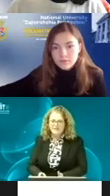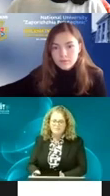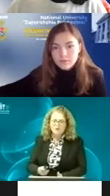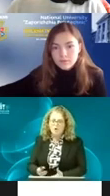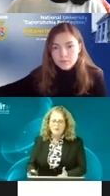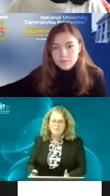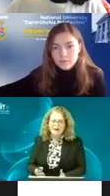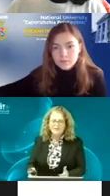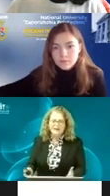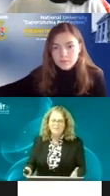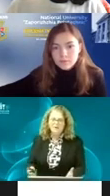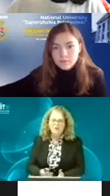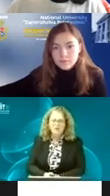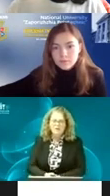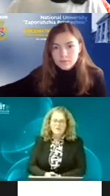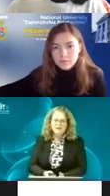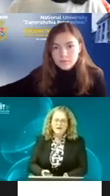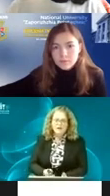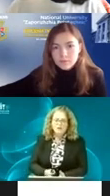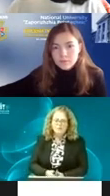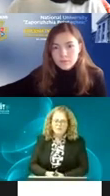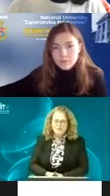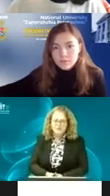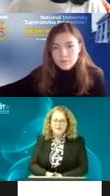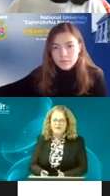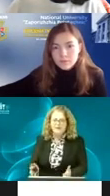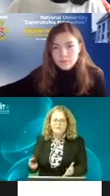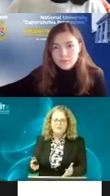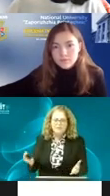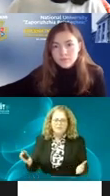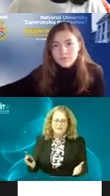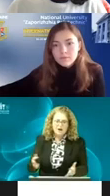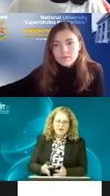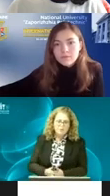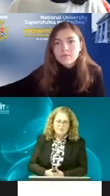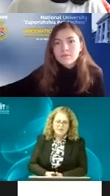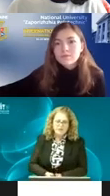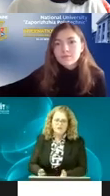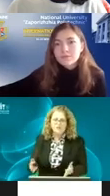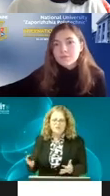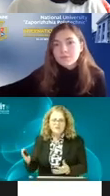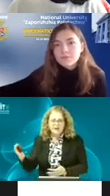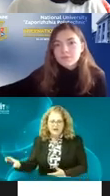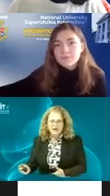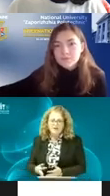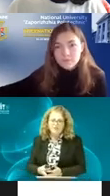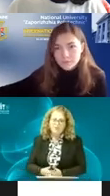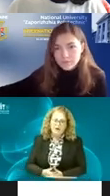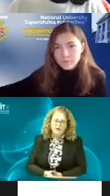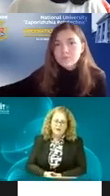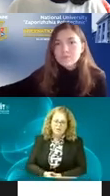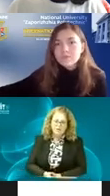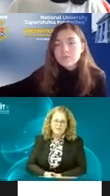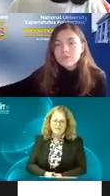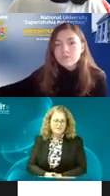Can someone open the mic? Tell me who is participating. Are you professors from